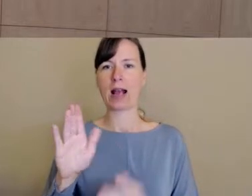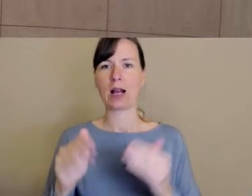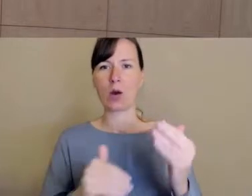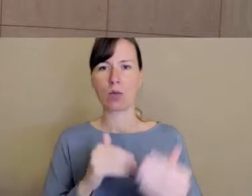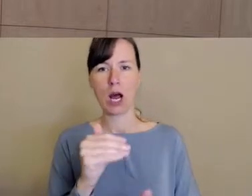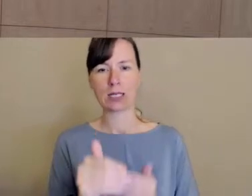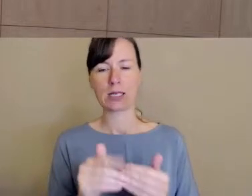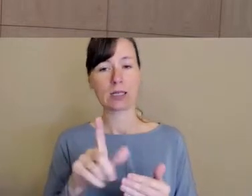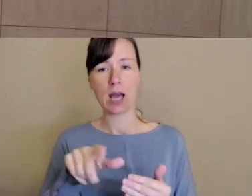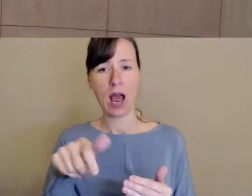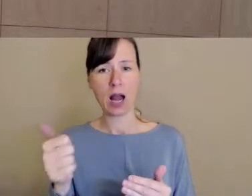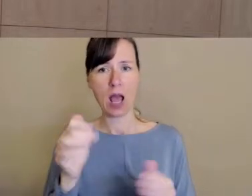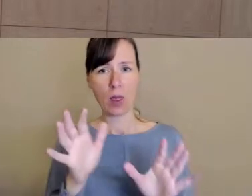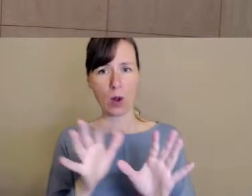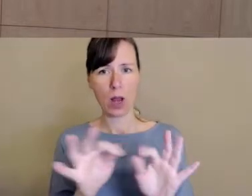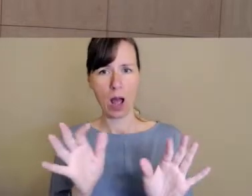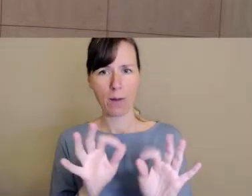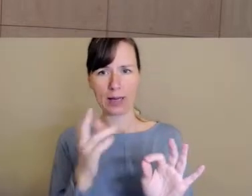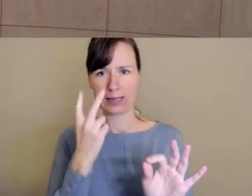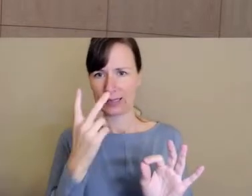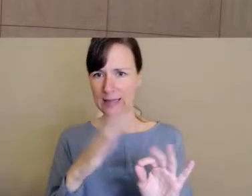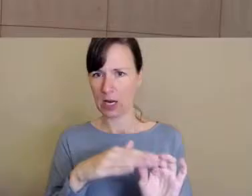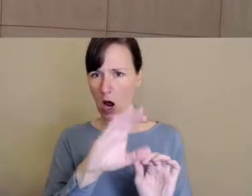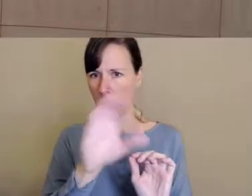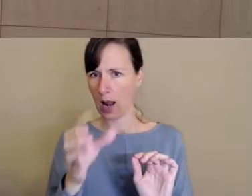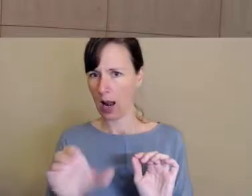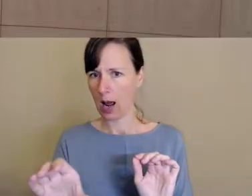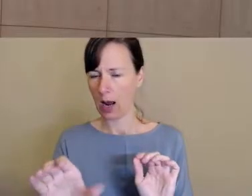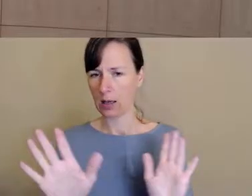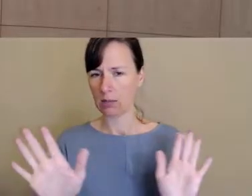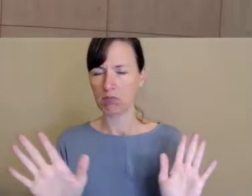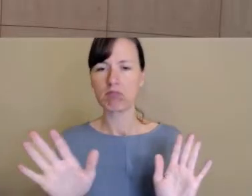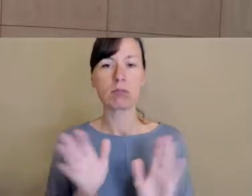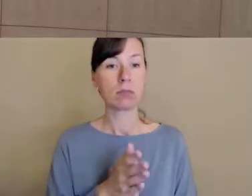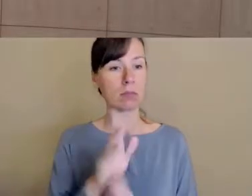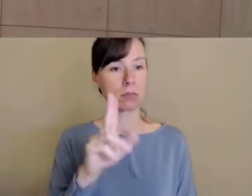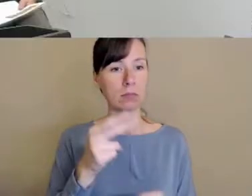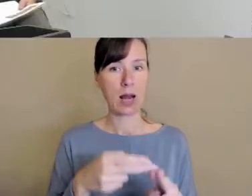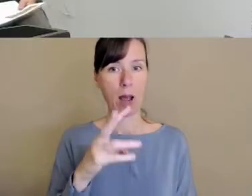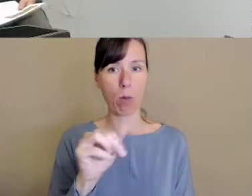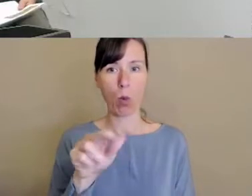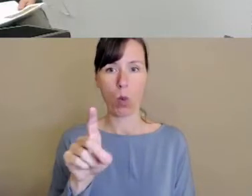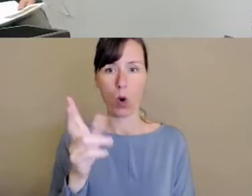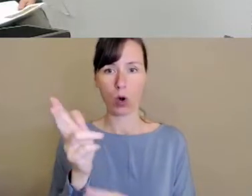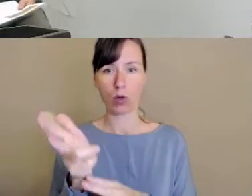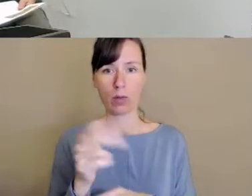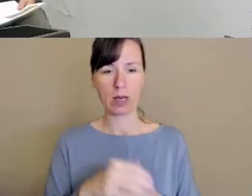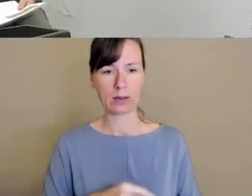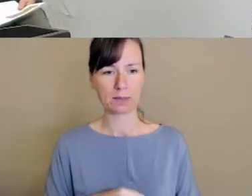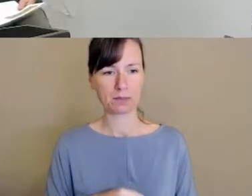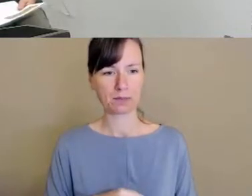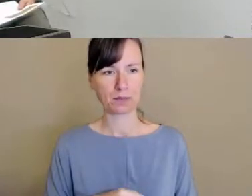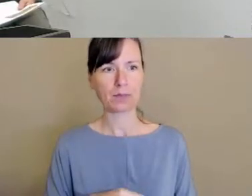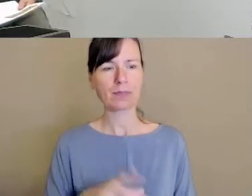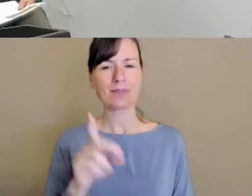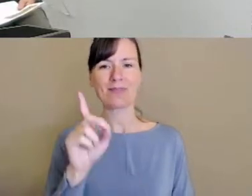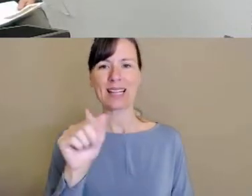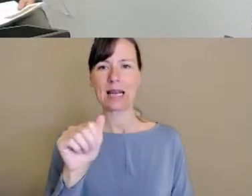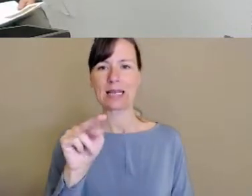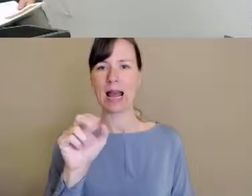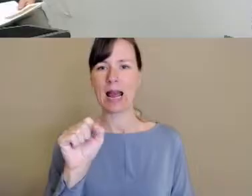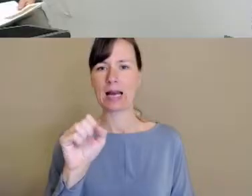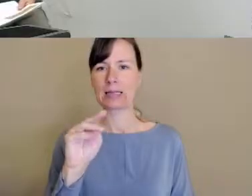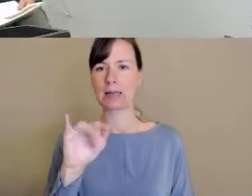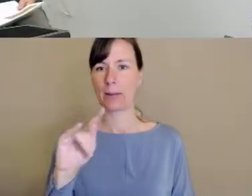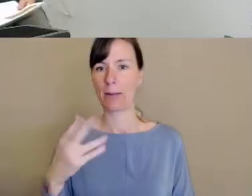any online. Your name and ward, and you have 3 minutes. Dan Smith in Ward 1. And just to be brief,